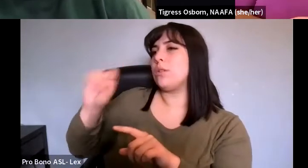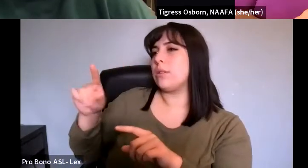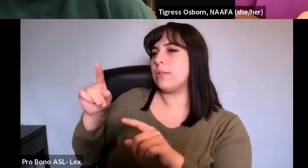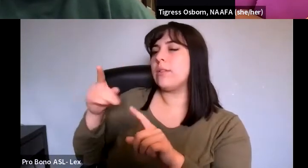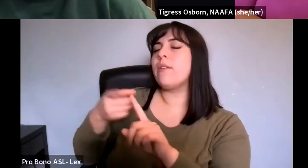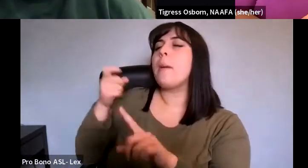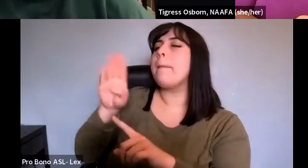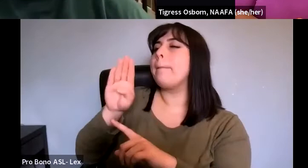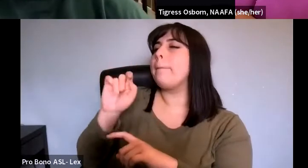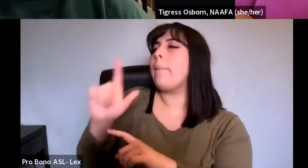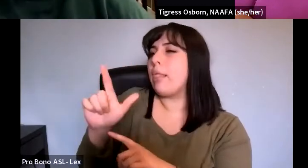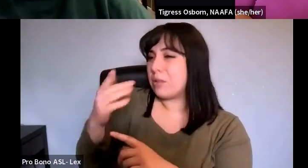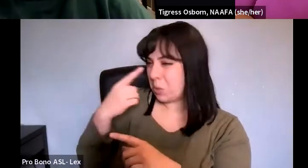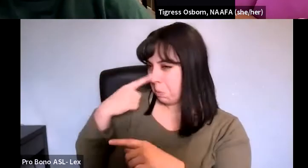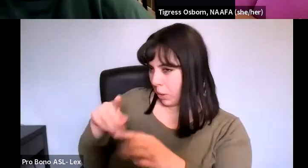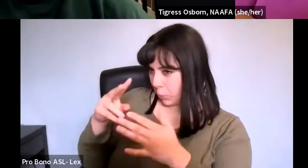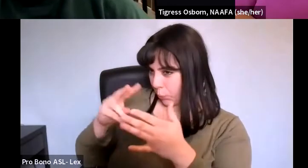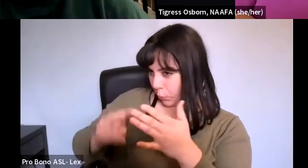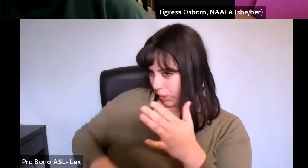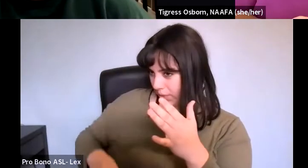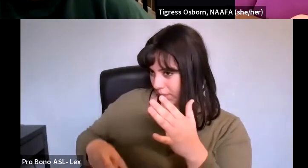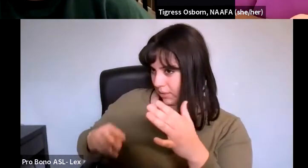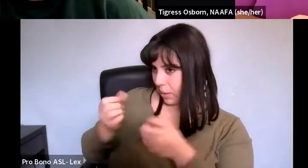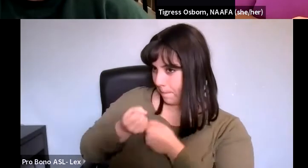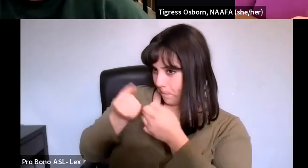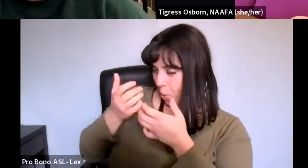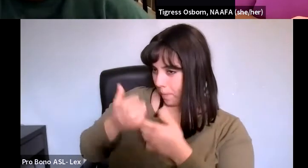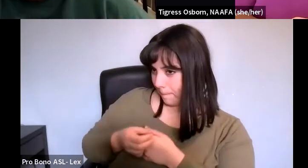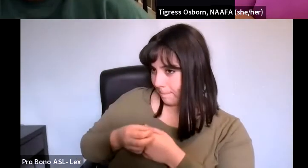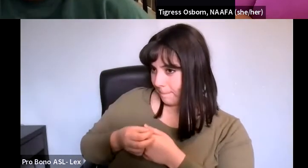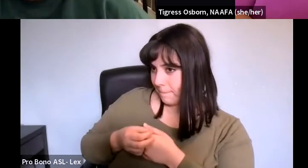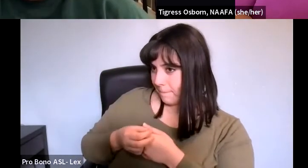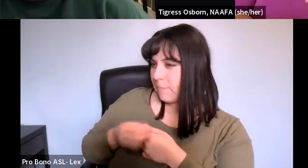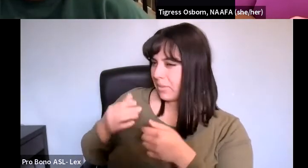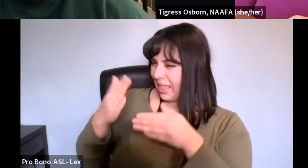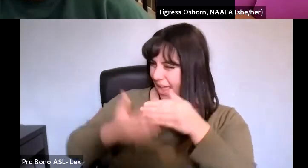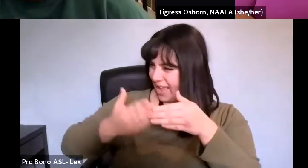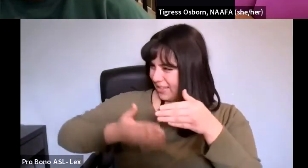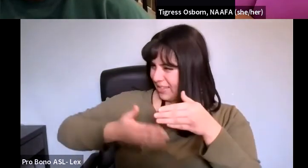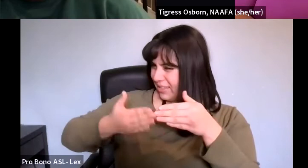had earlier. So would you mind reading the poem at the very end?